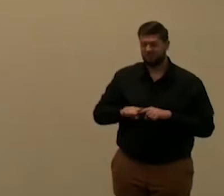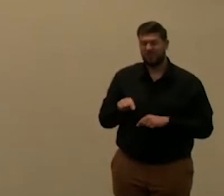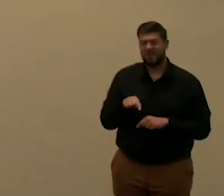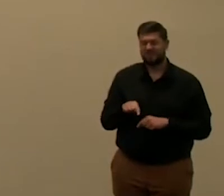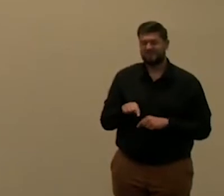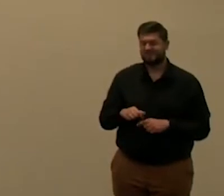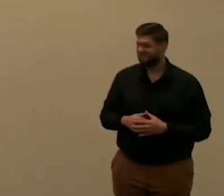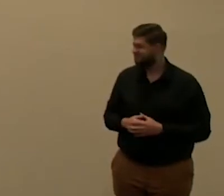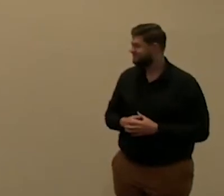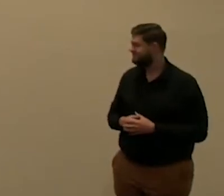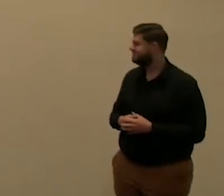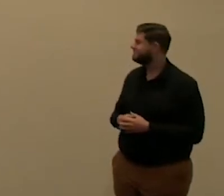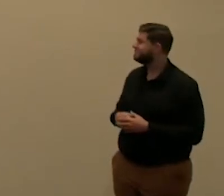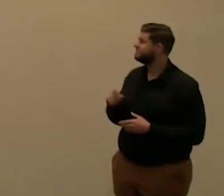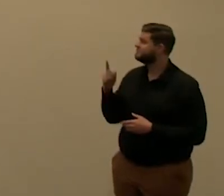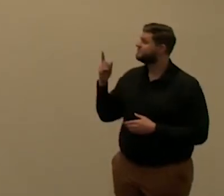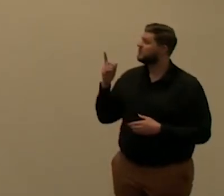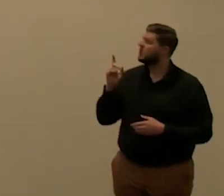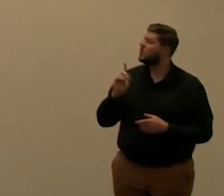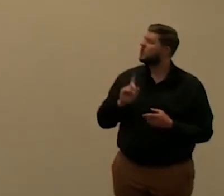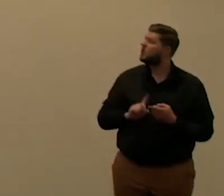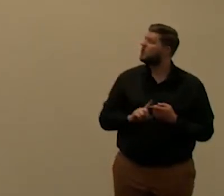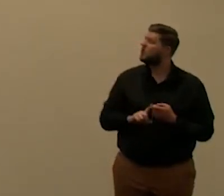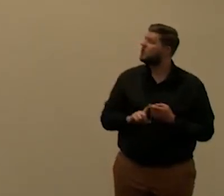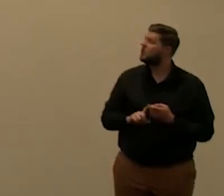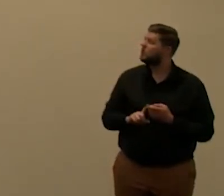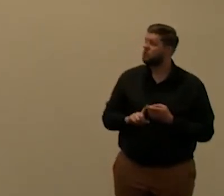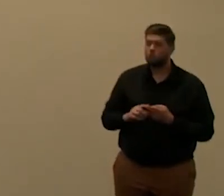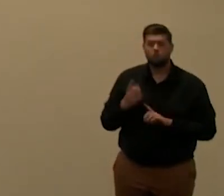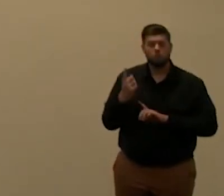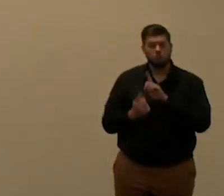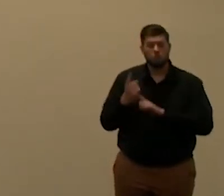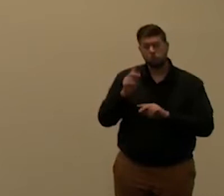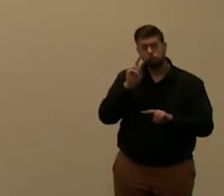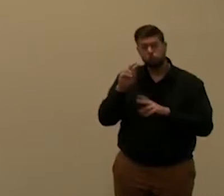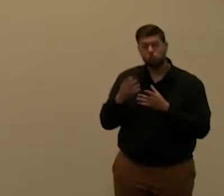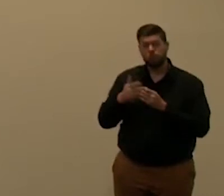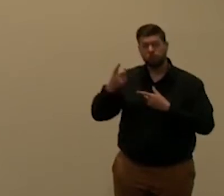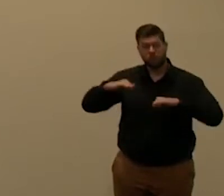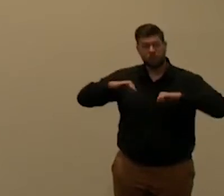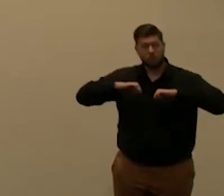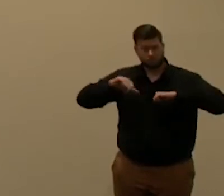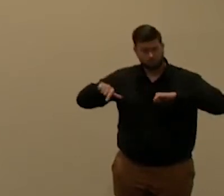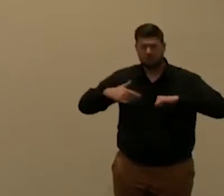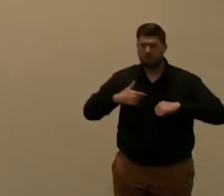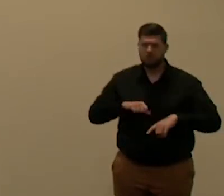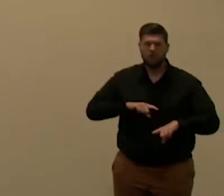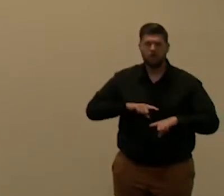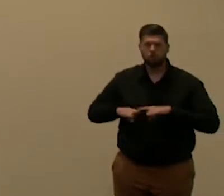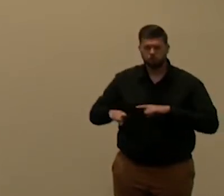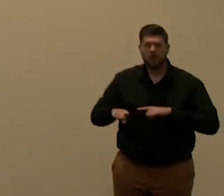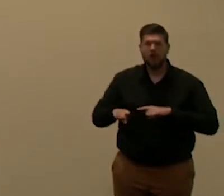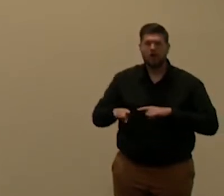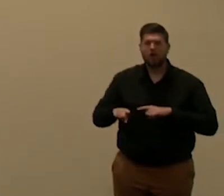do. The one-on-one reviews with the boss man, I try to keep those as Outlook meetings